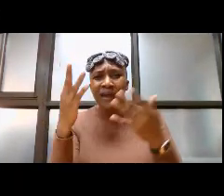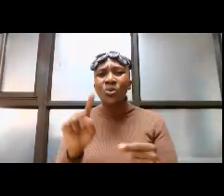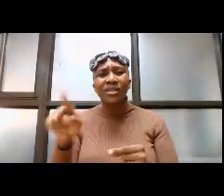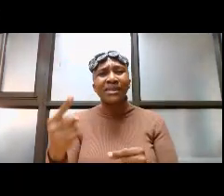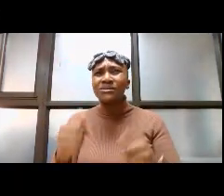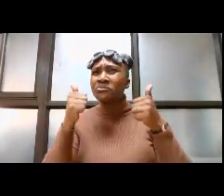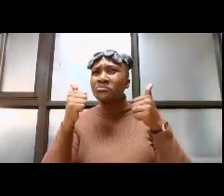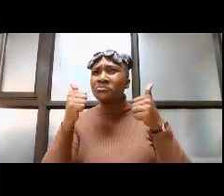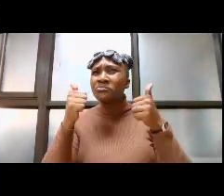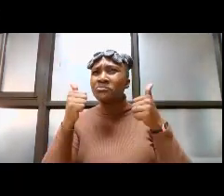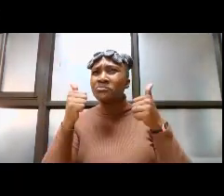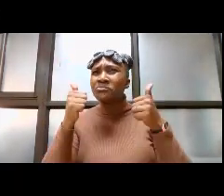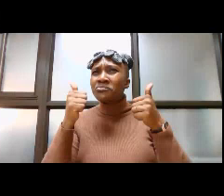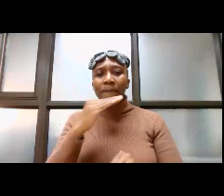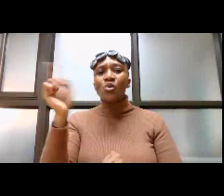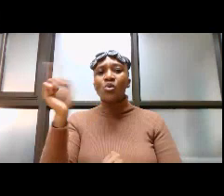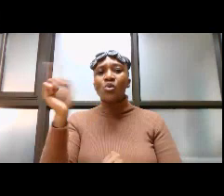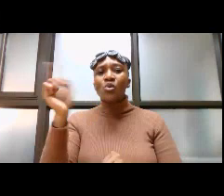about, dehumanizing.